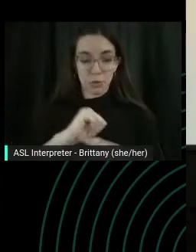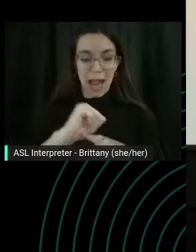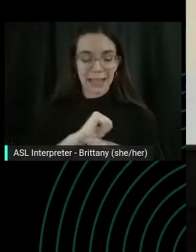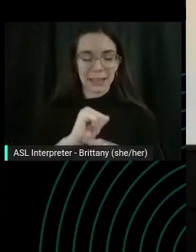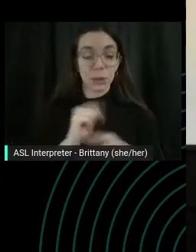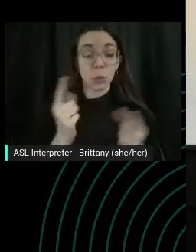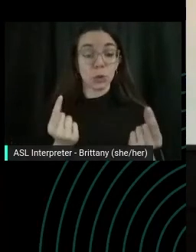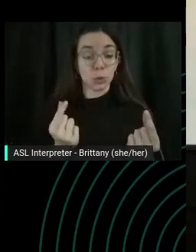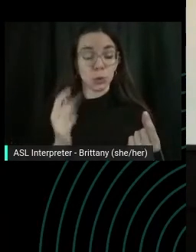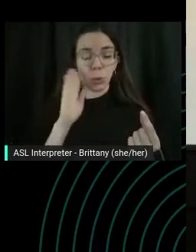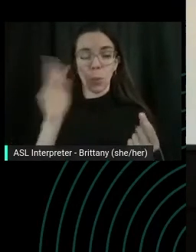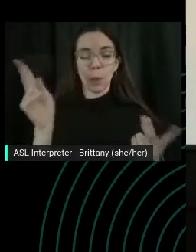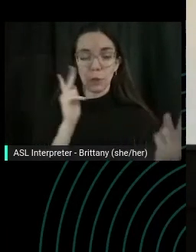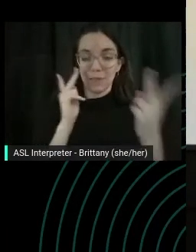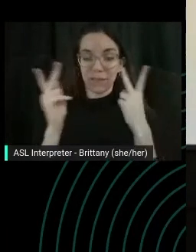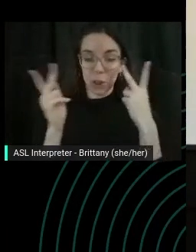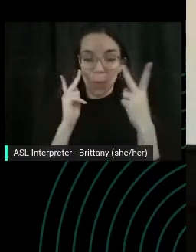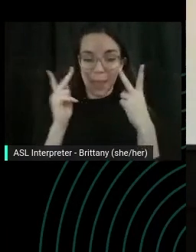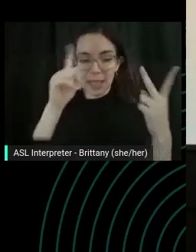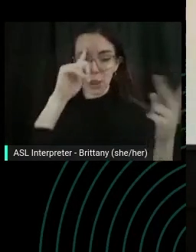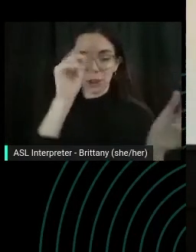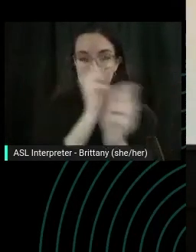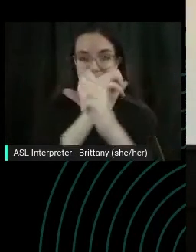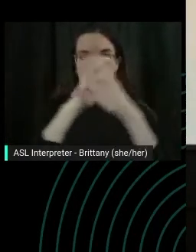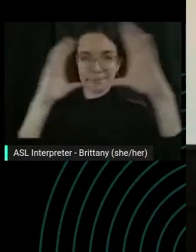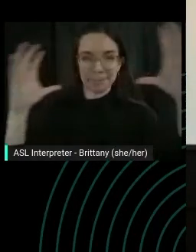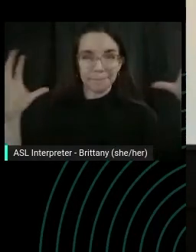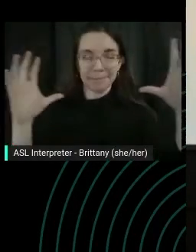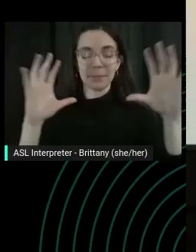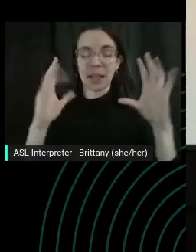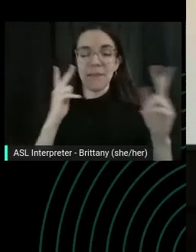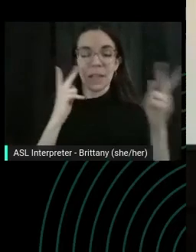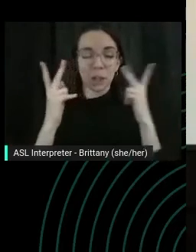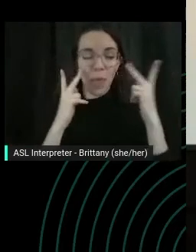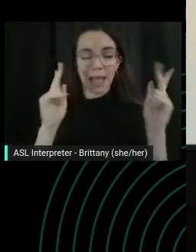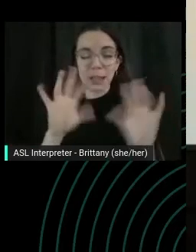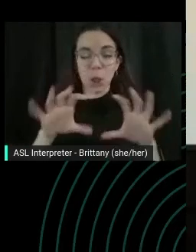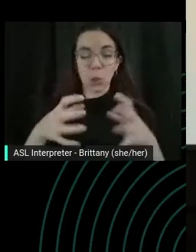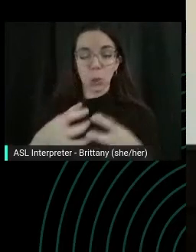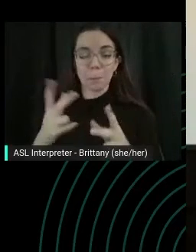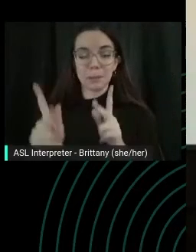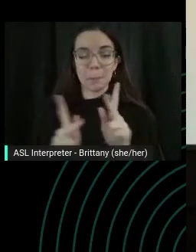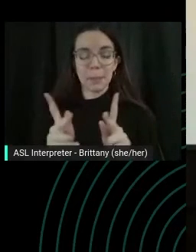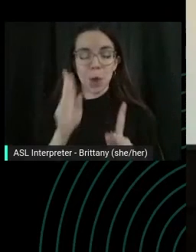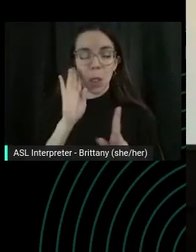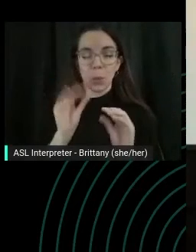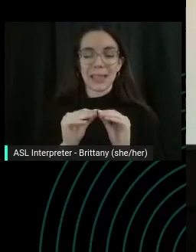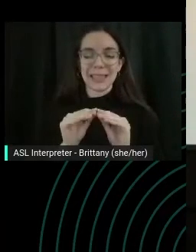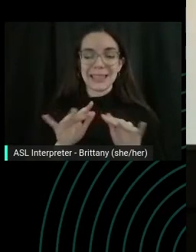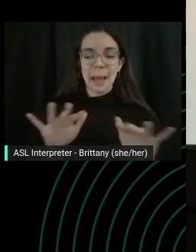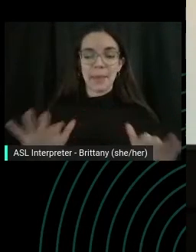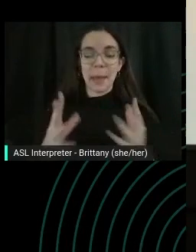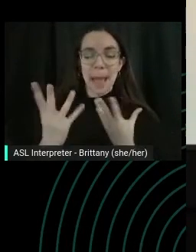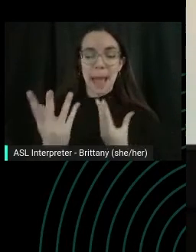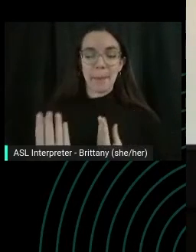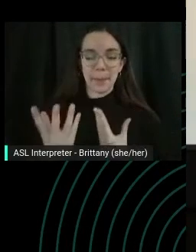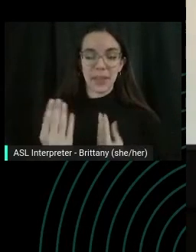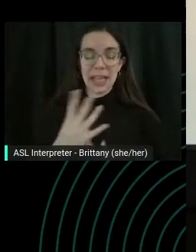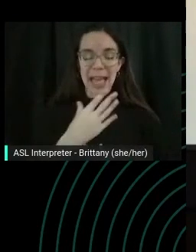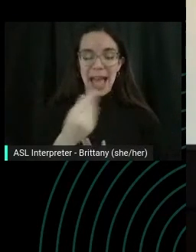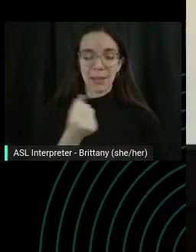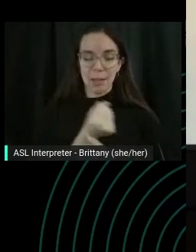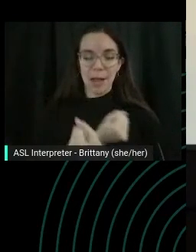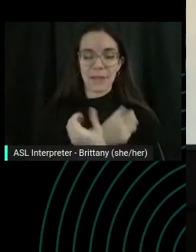is visualizing groups of people and sending them empathy and loving kindness. And we'll start with someone that's easy to